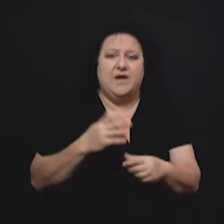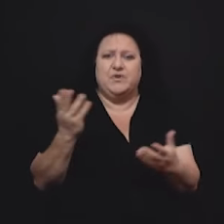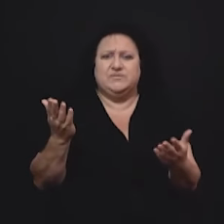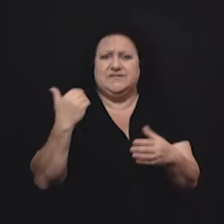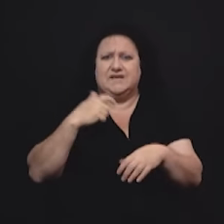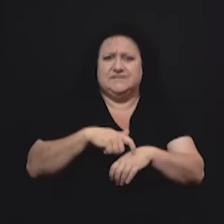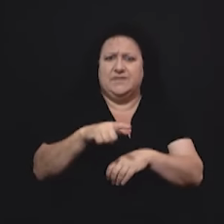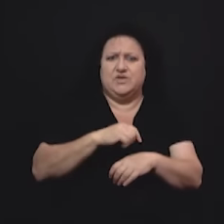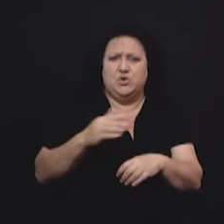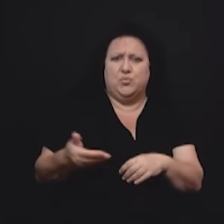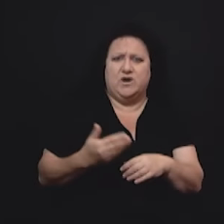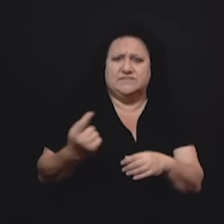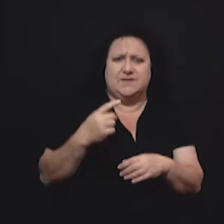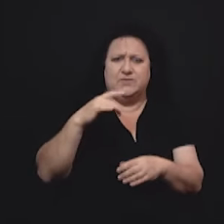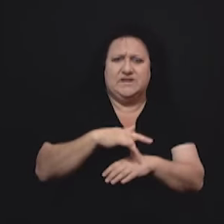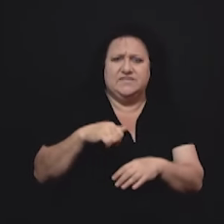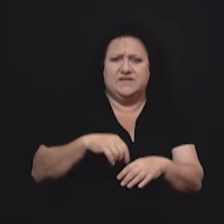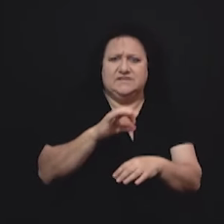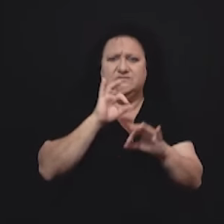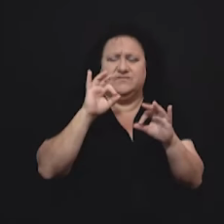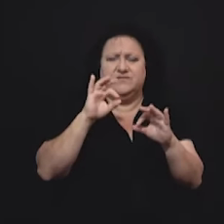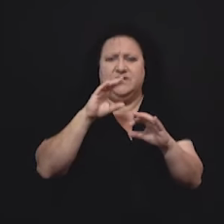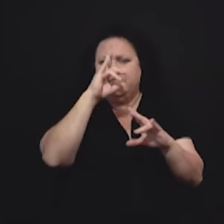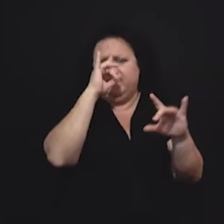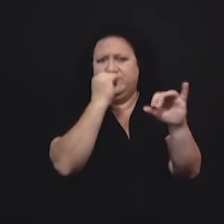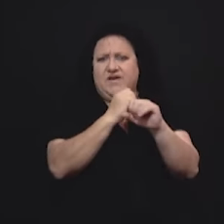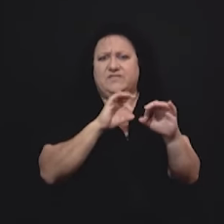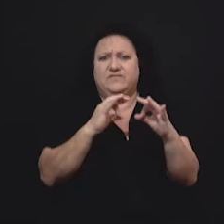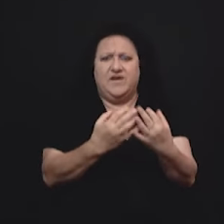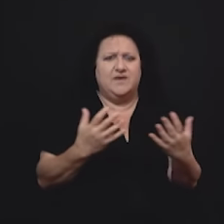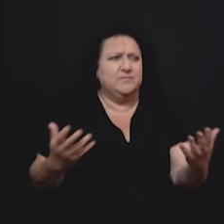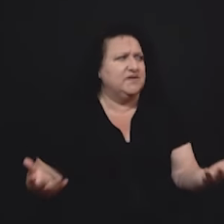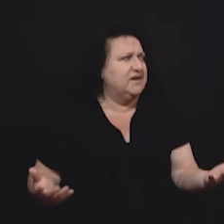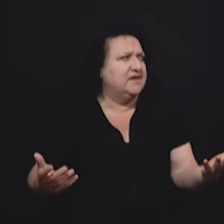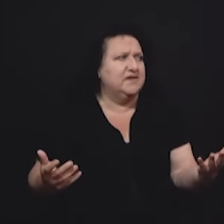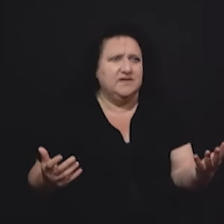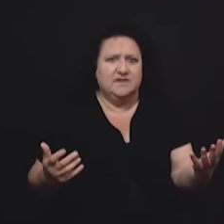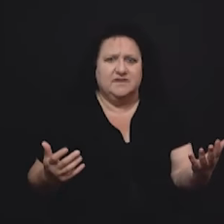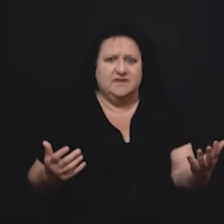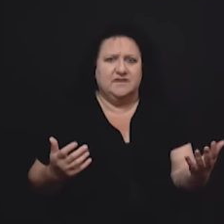Again, Barna says to us about Nashville, 80% of Gen Z,